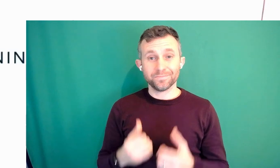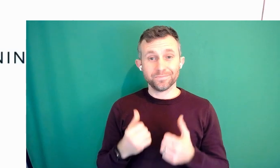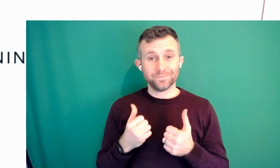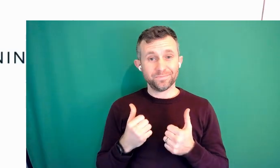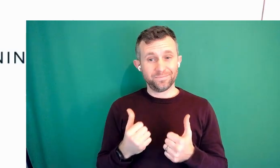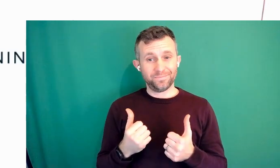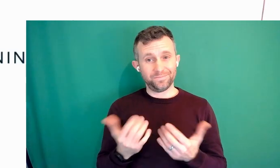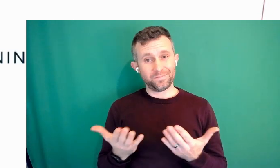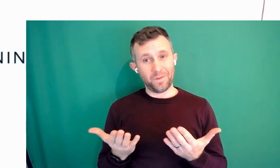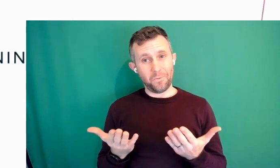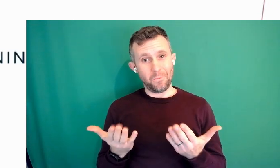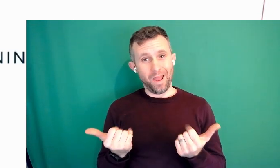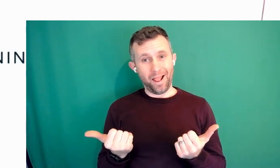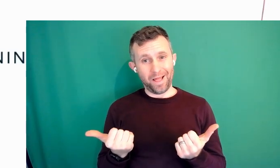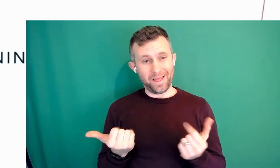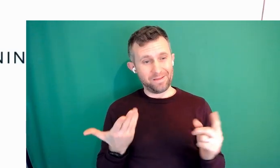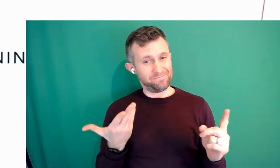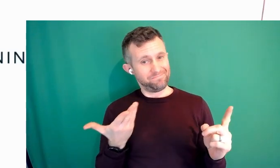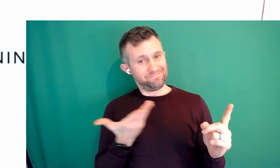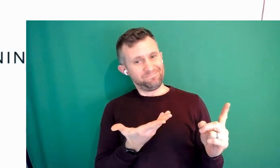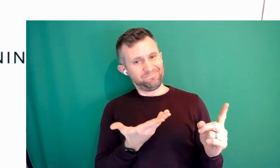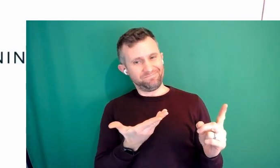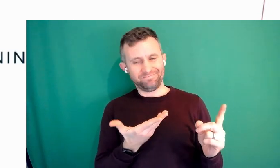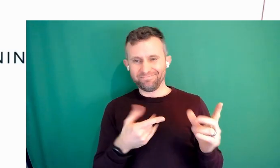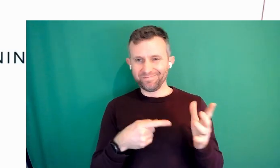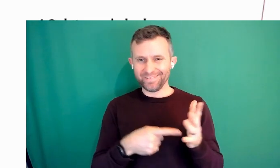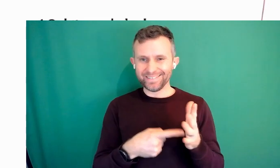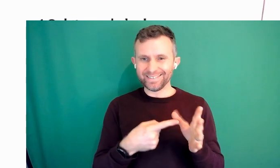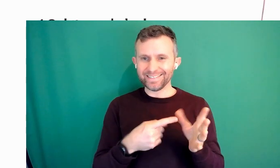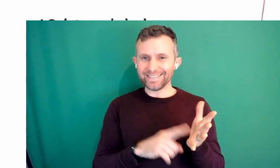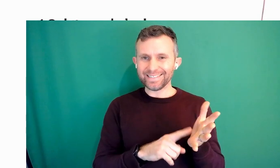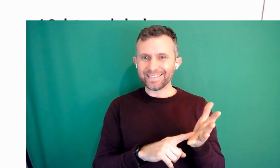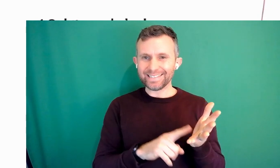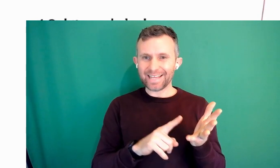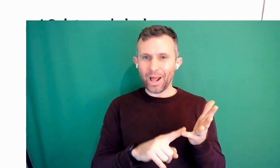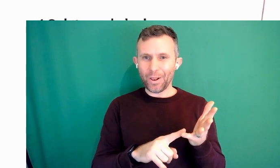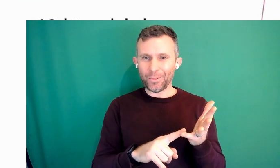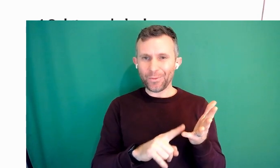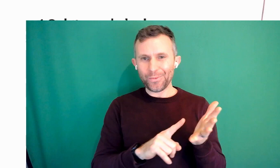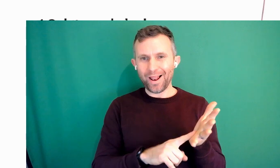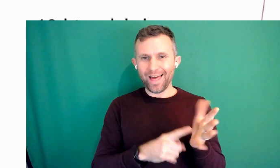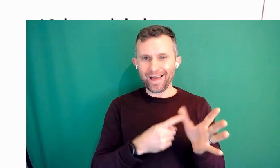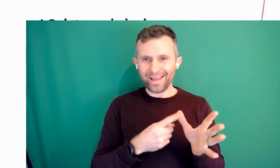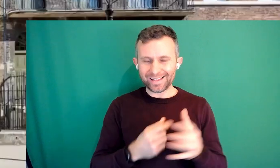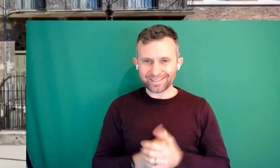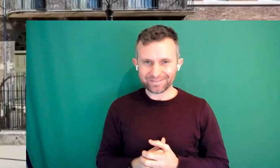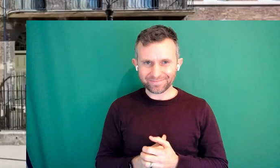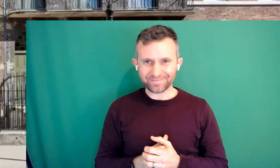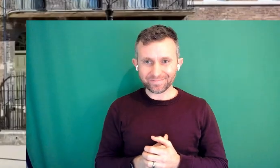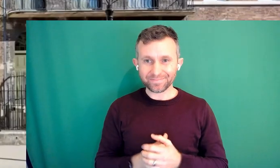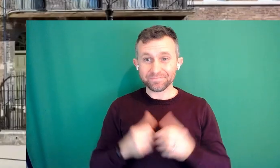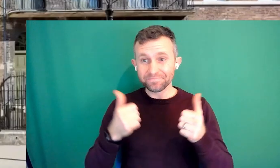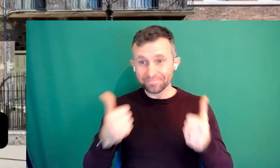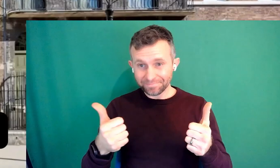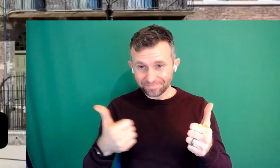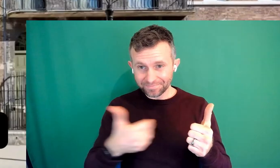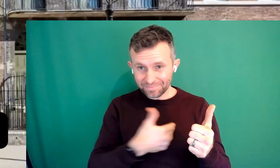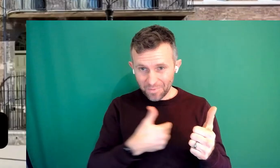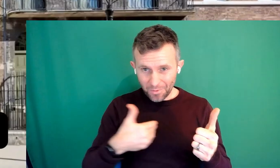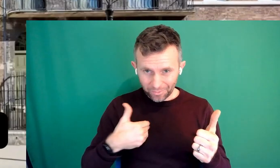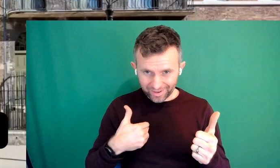Hello, welcome. Good morning and welcome to Sir John Soane's Museum. My name is Tallulah Smut and I am the Learning Officer at the Museum. So